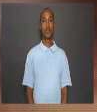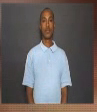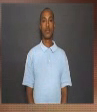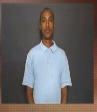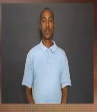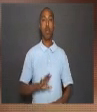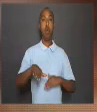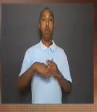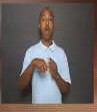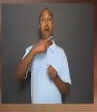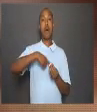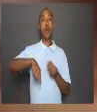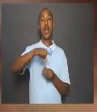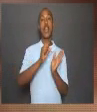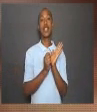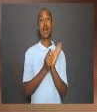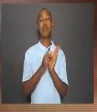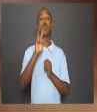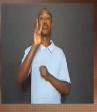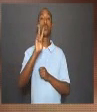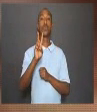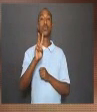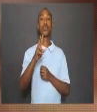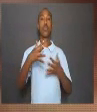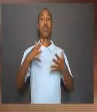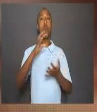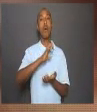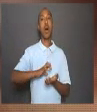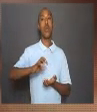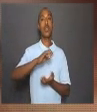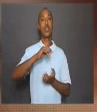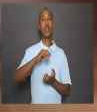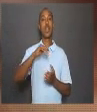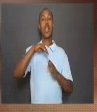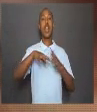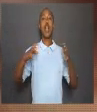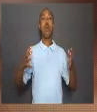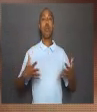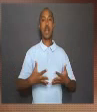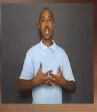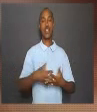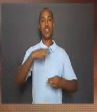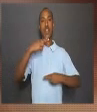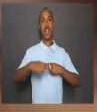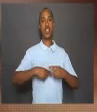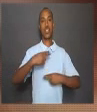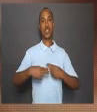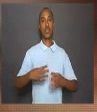How about an example of 2 compounds in a combination